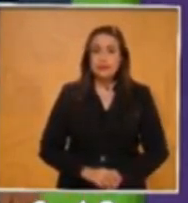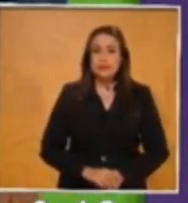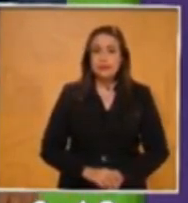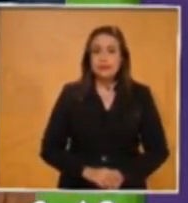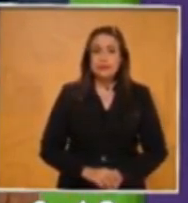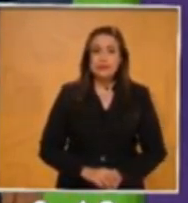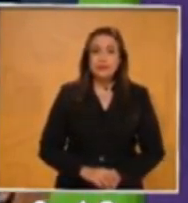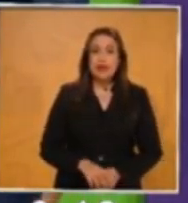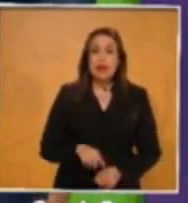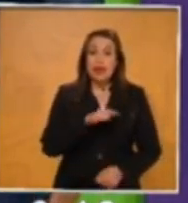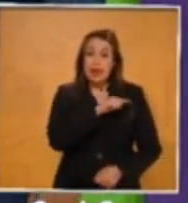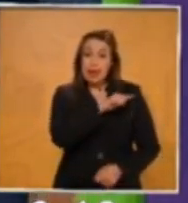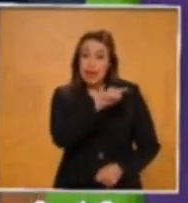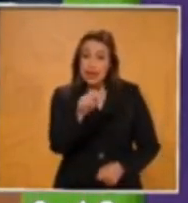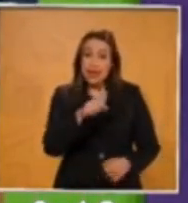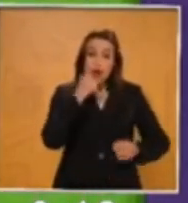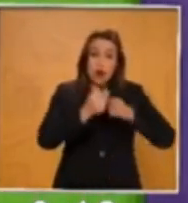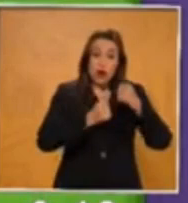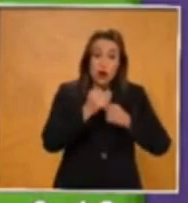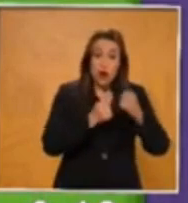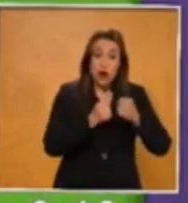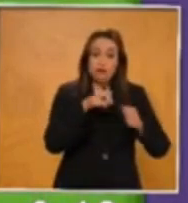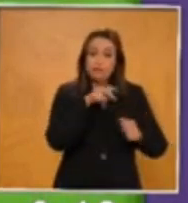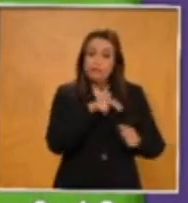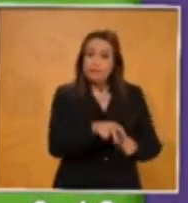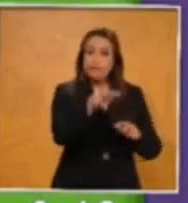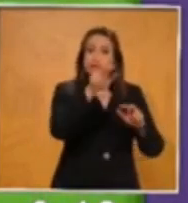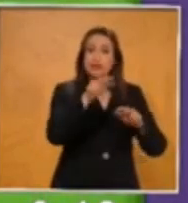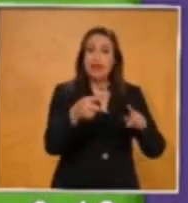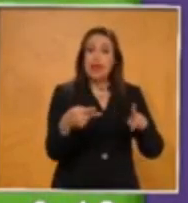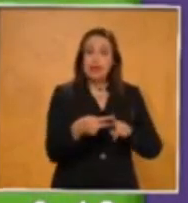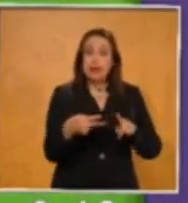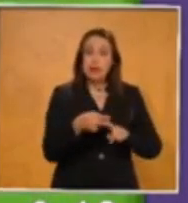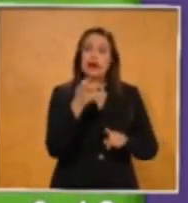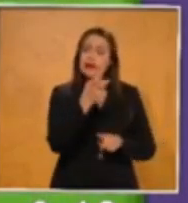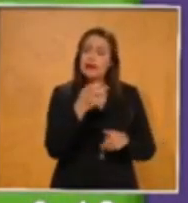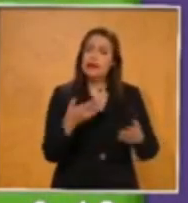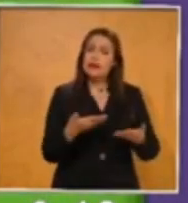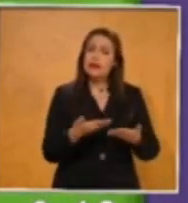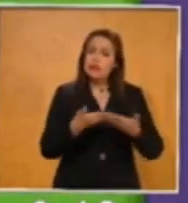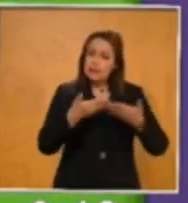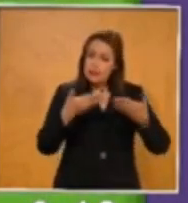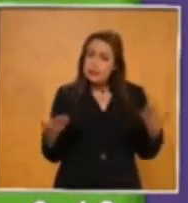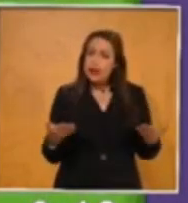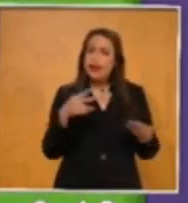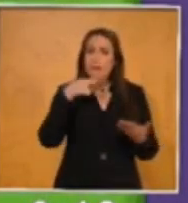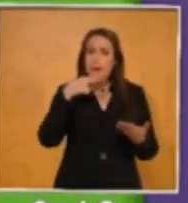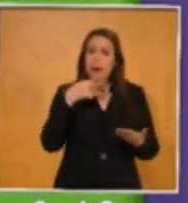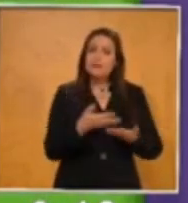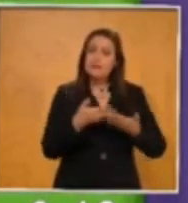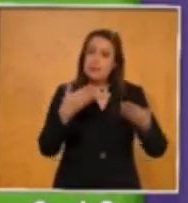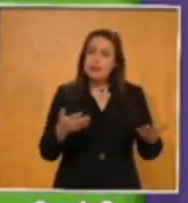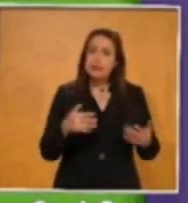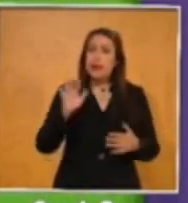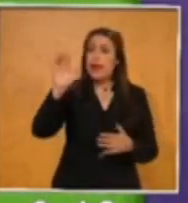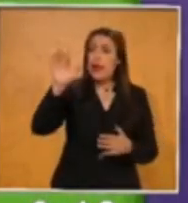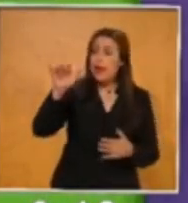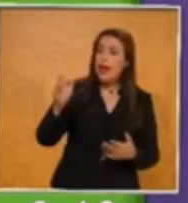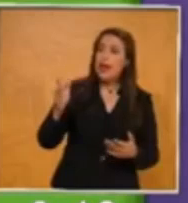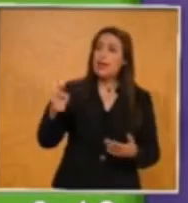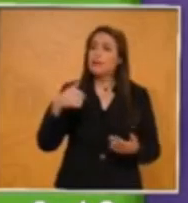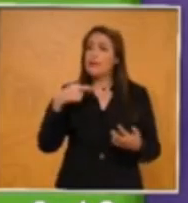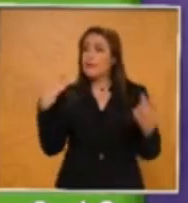They run in the park. This is the present action. They run in the park, like a routine. Hey, teacher,